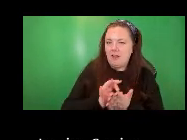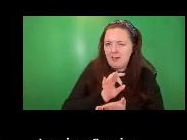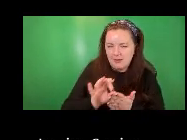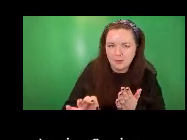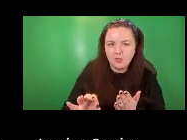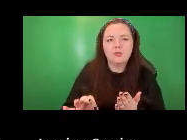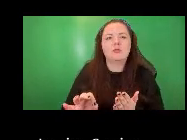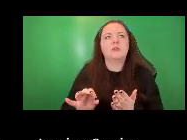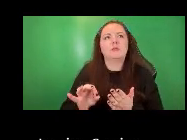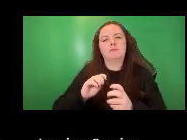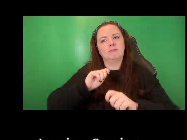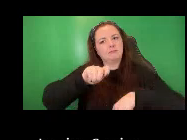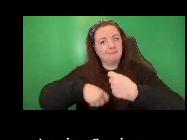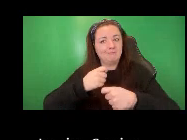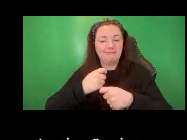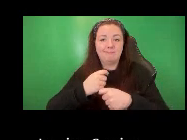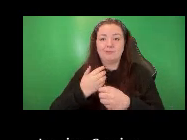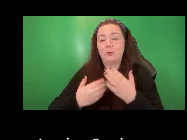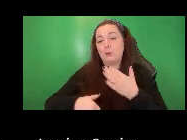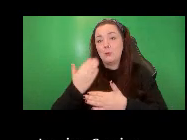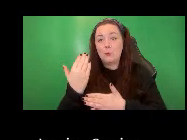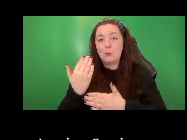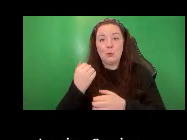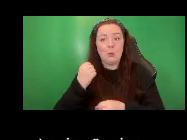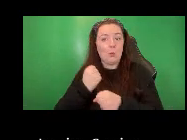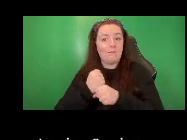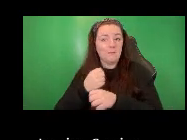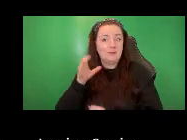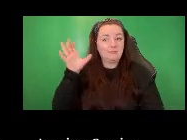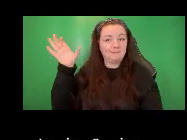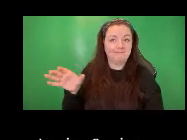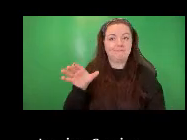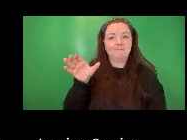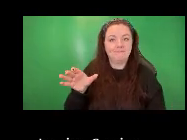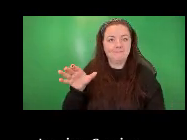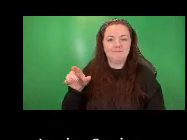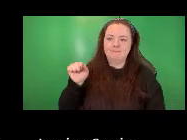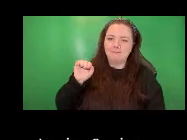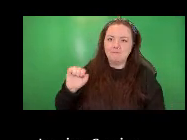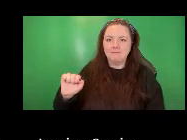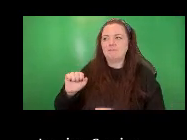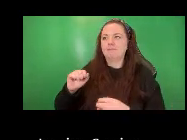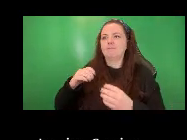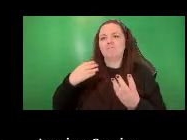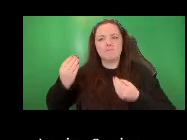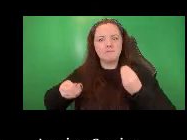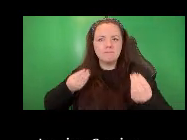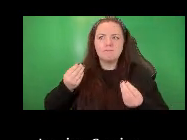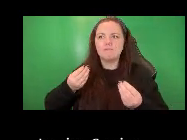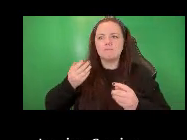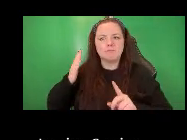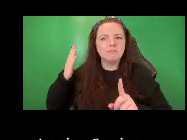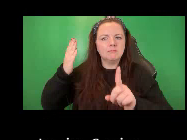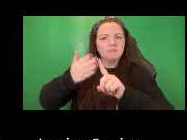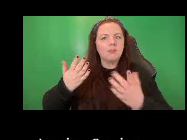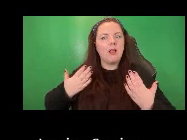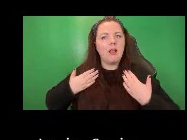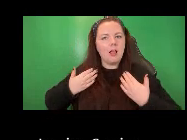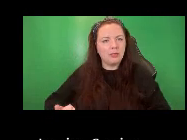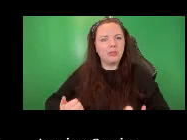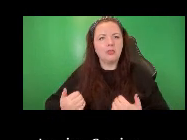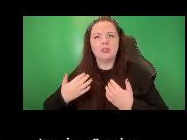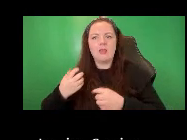new government, and the new government has been really, really clear about health and healthcare, and